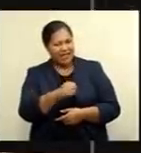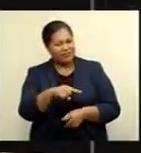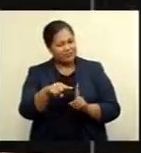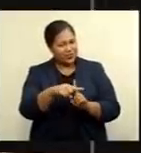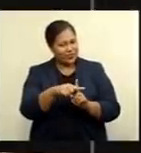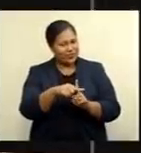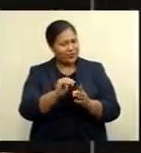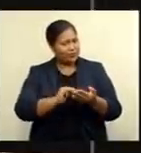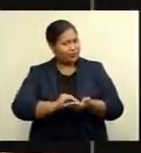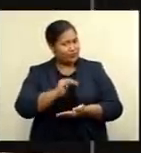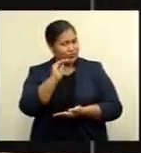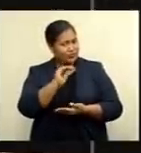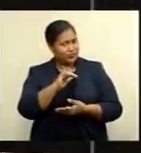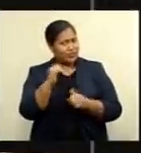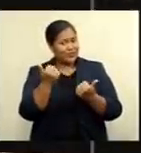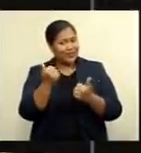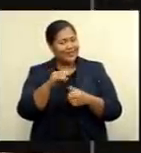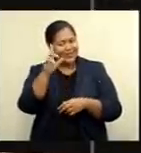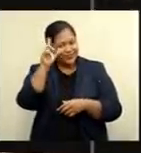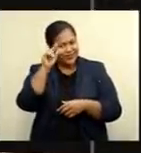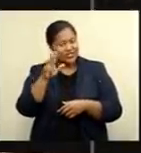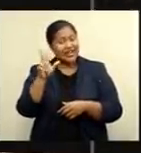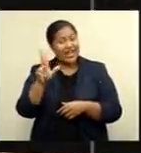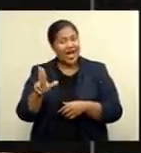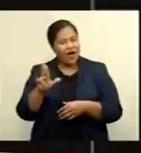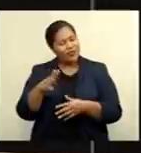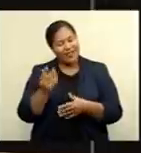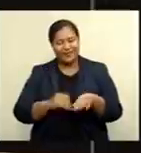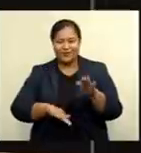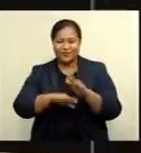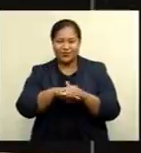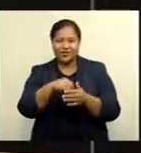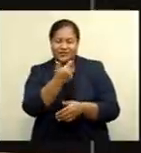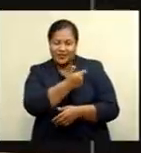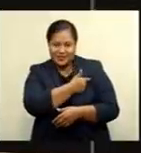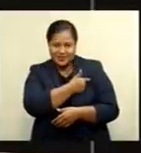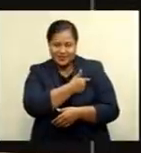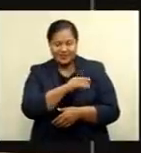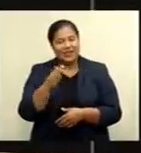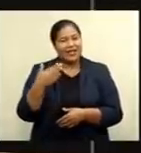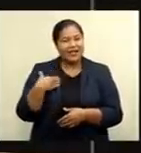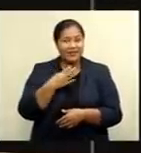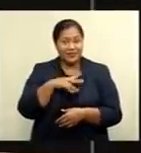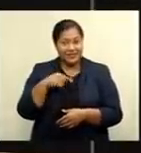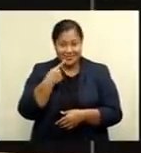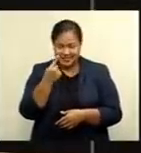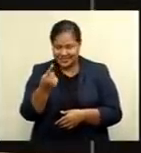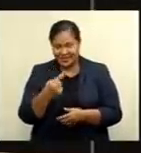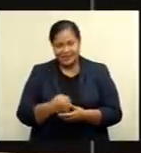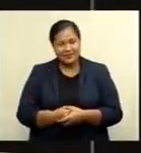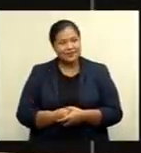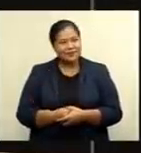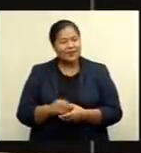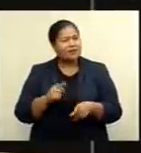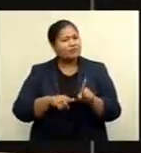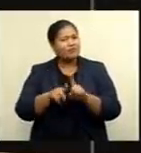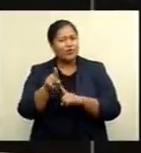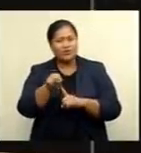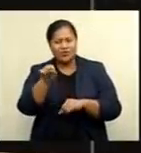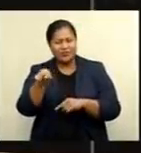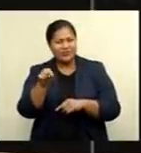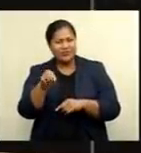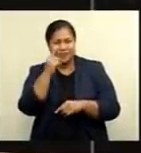increase in the number of Fijians in Lao who are now fully vaccinated. Health Minister Dr. Yvo Villages says most of the